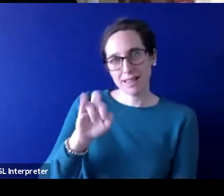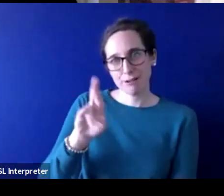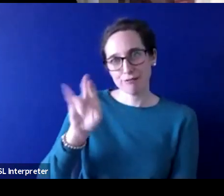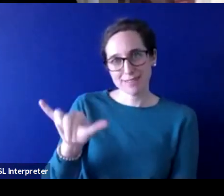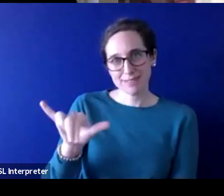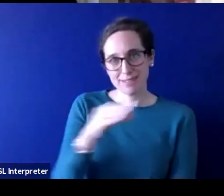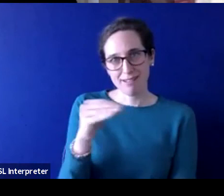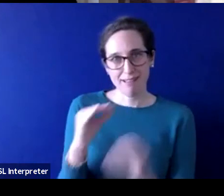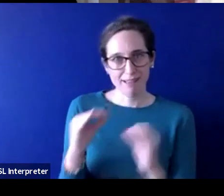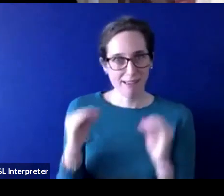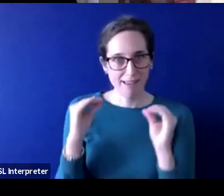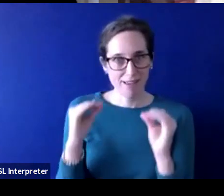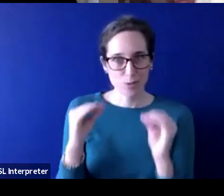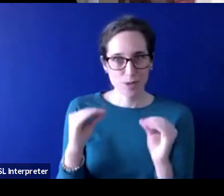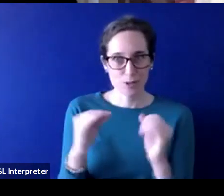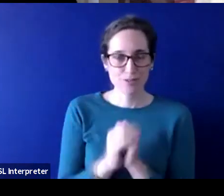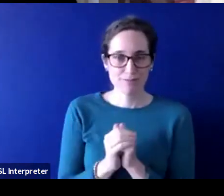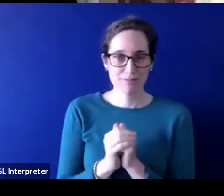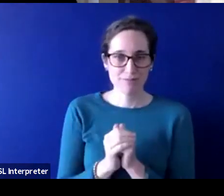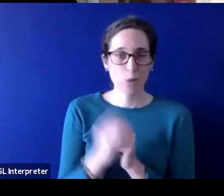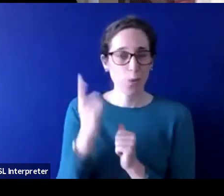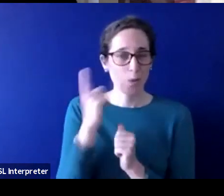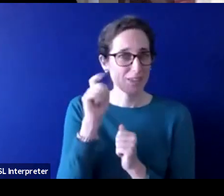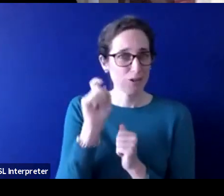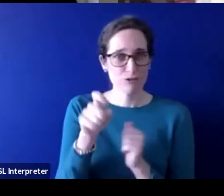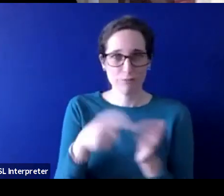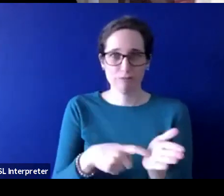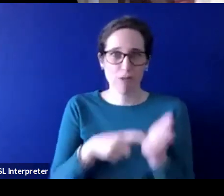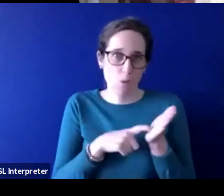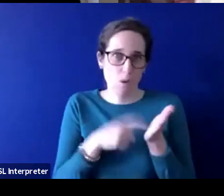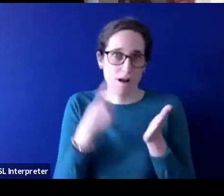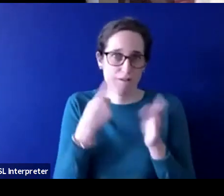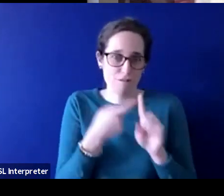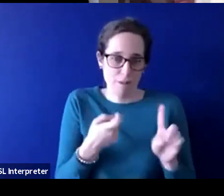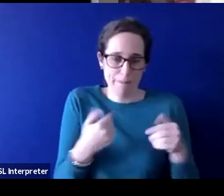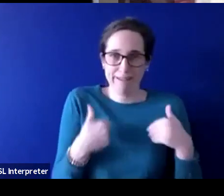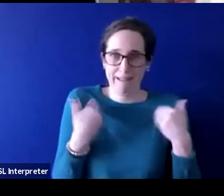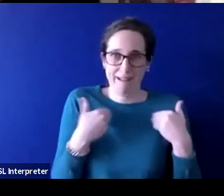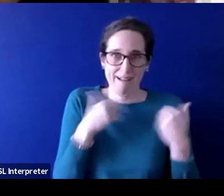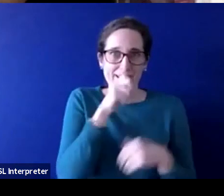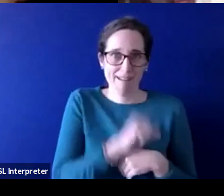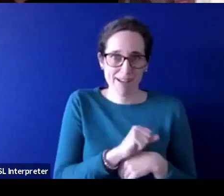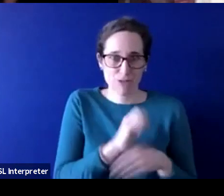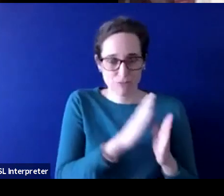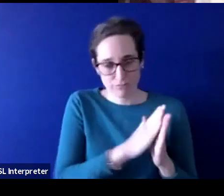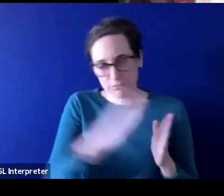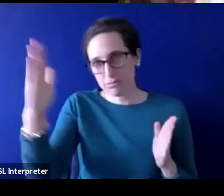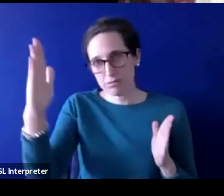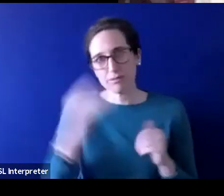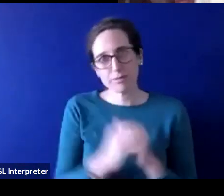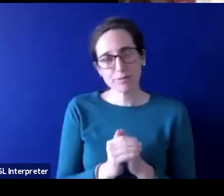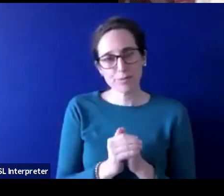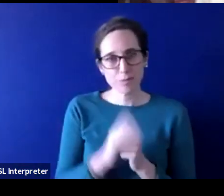required education in schools from as young an age as possible, because in doing so, we are going to help